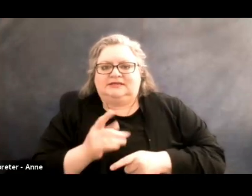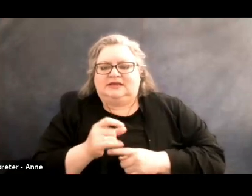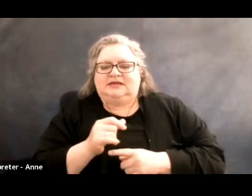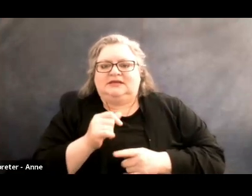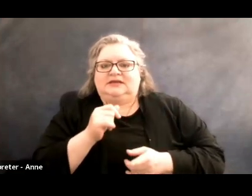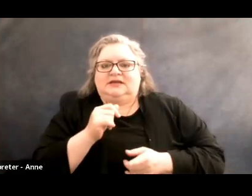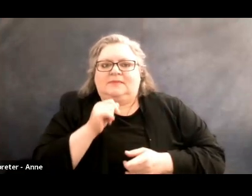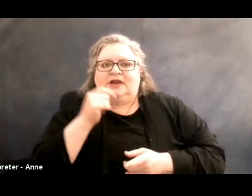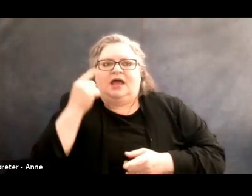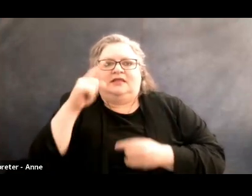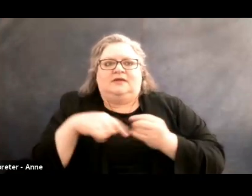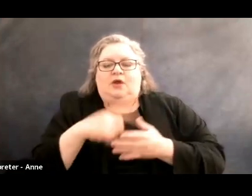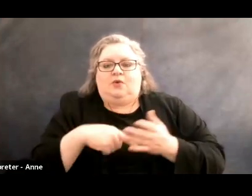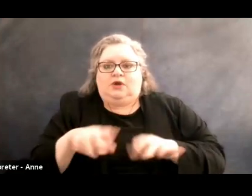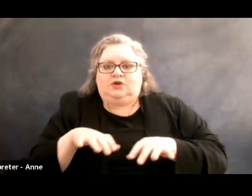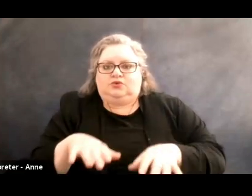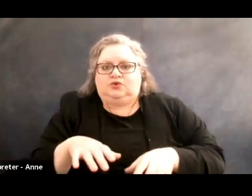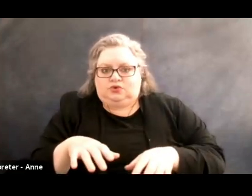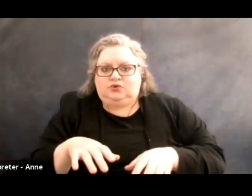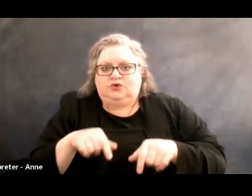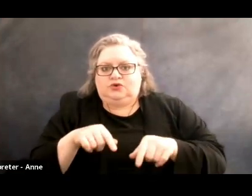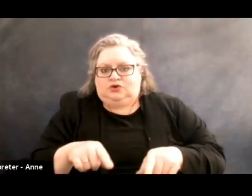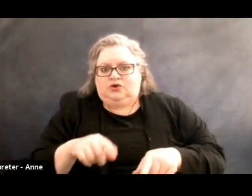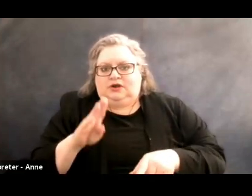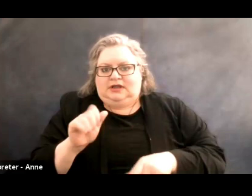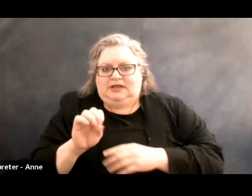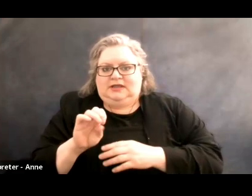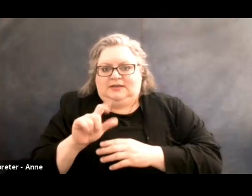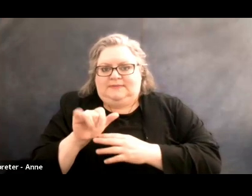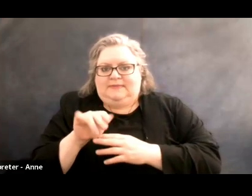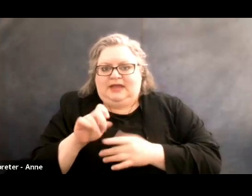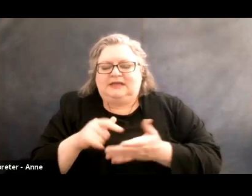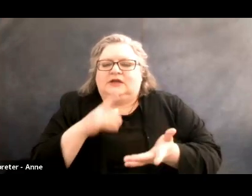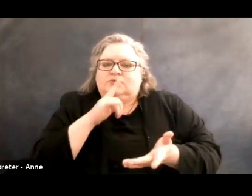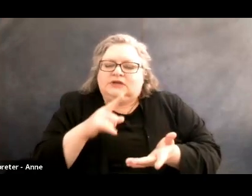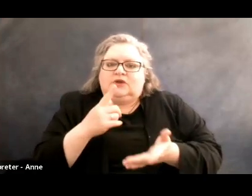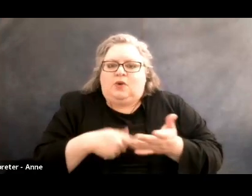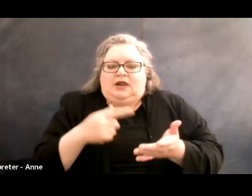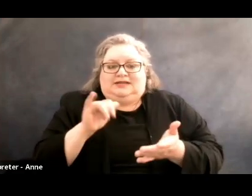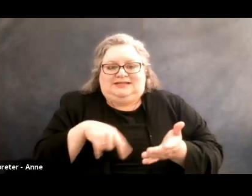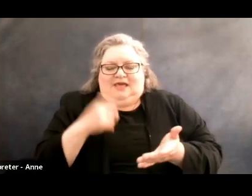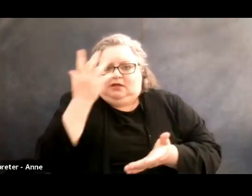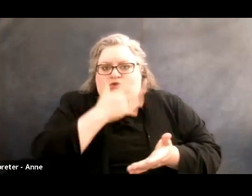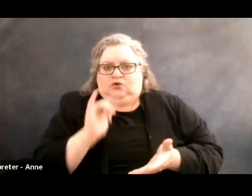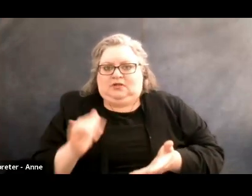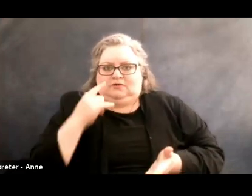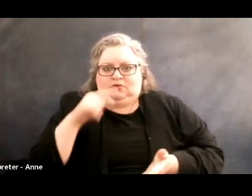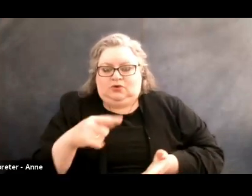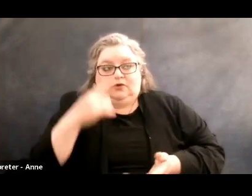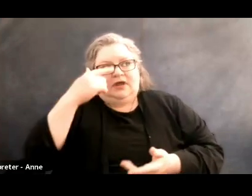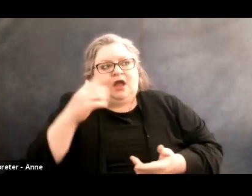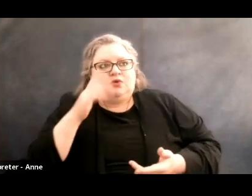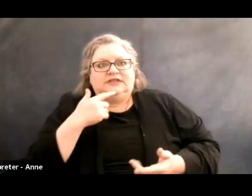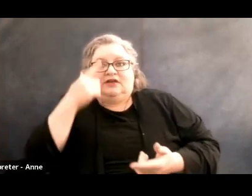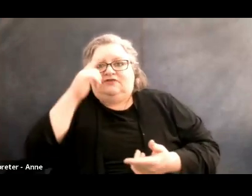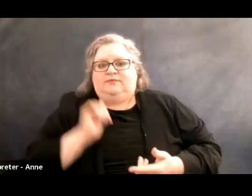about, what do you do when you're at baseline? What does baseline look like for you? So for me, I always say, for me,